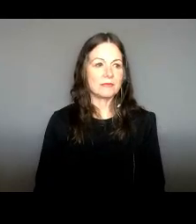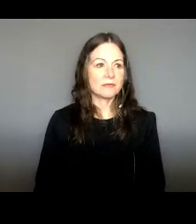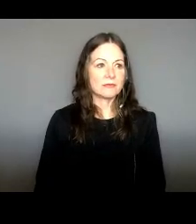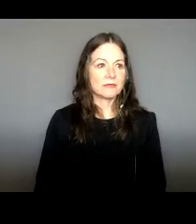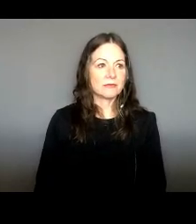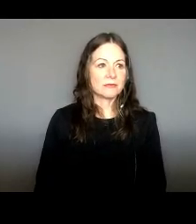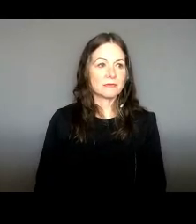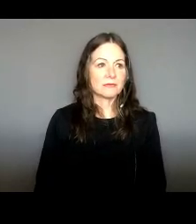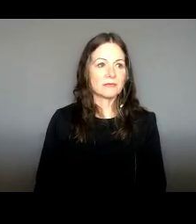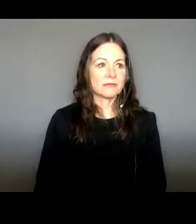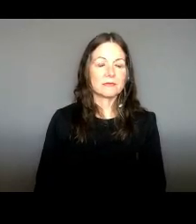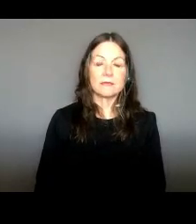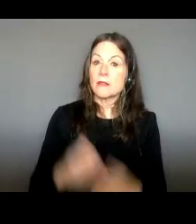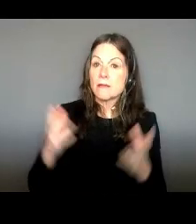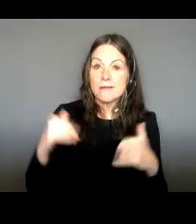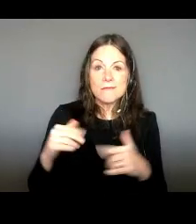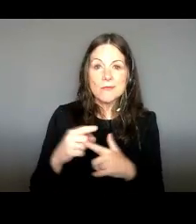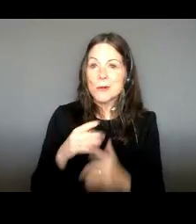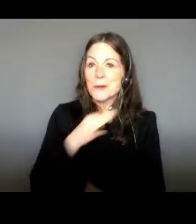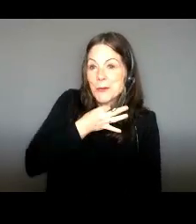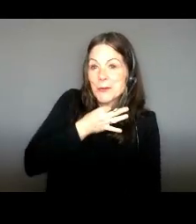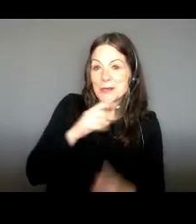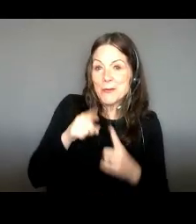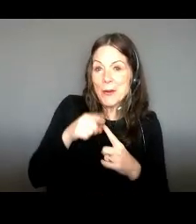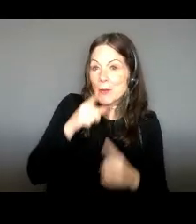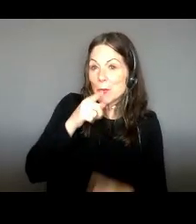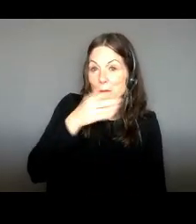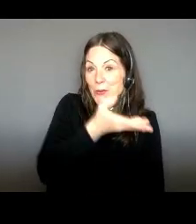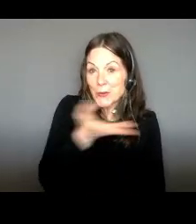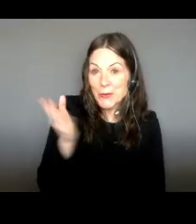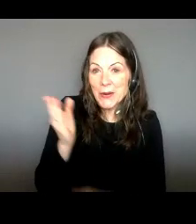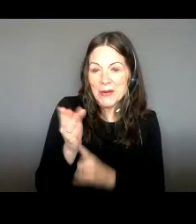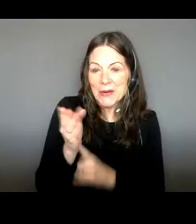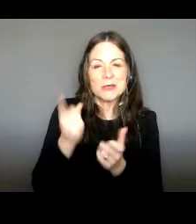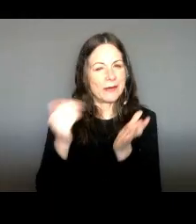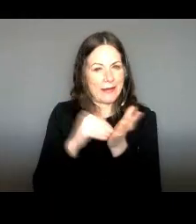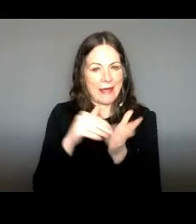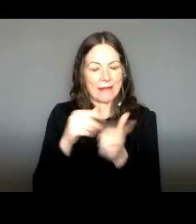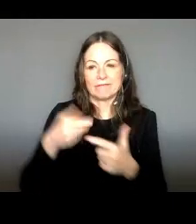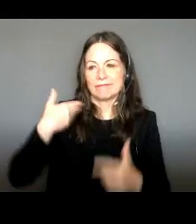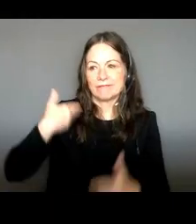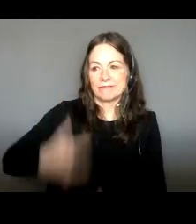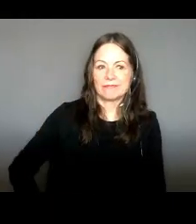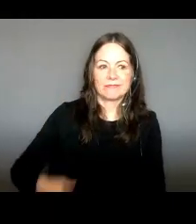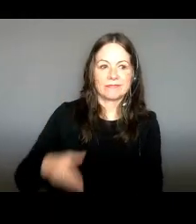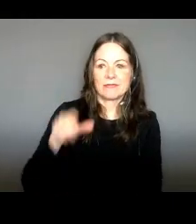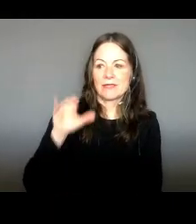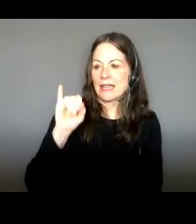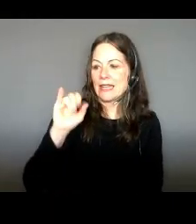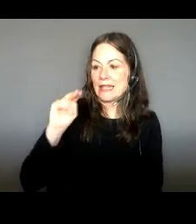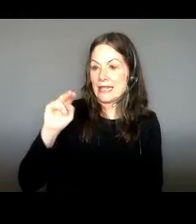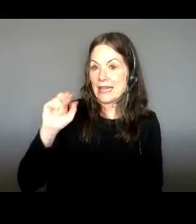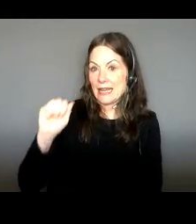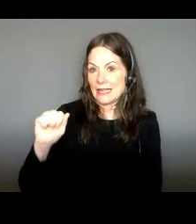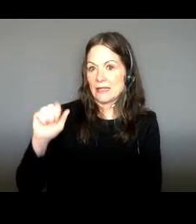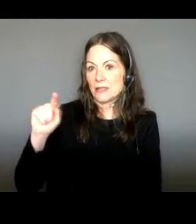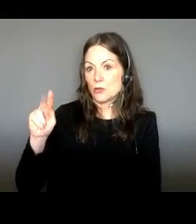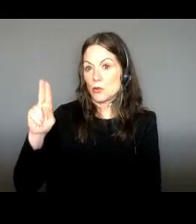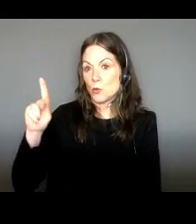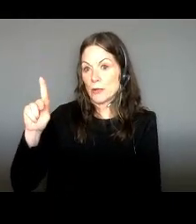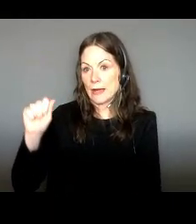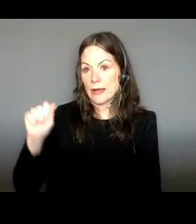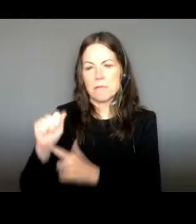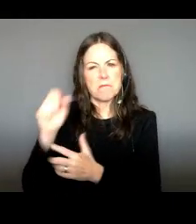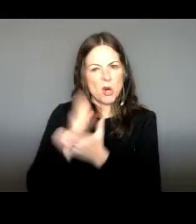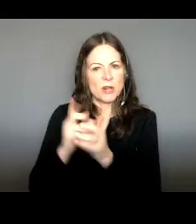And we would like also to know a little bit more about you. So let's connect with each other. Again, my name is Ina Tuka. I'm part of the CLE team. Behind